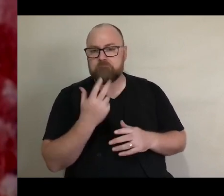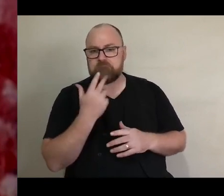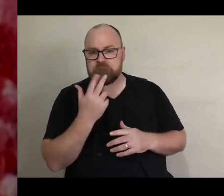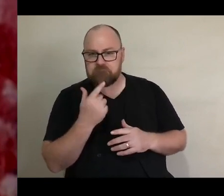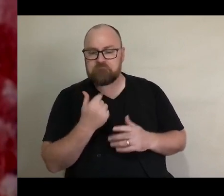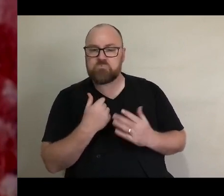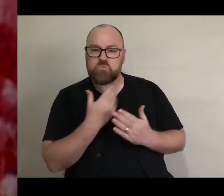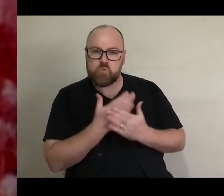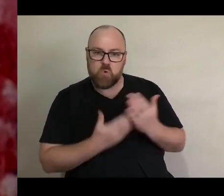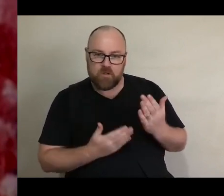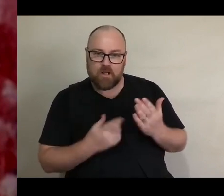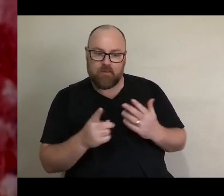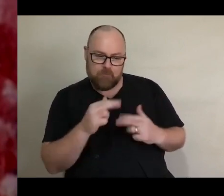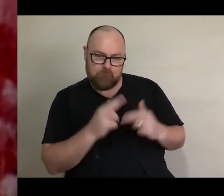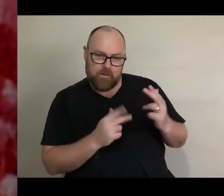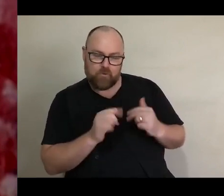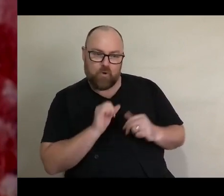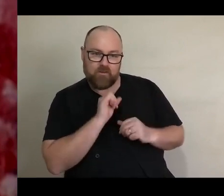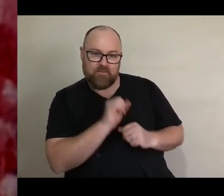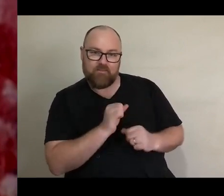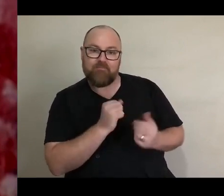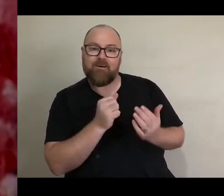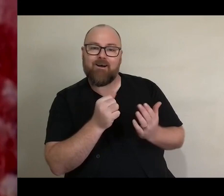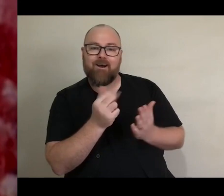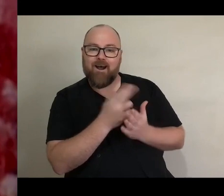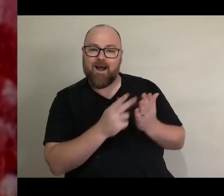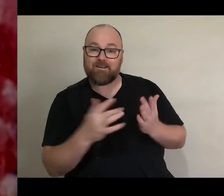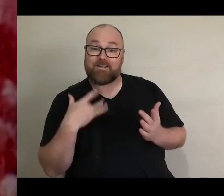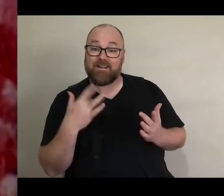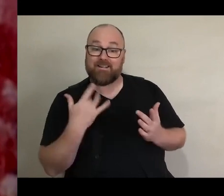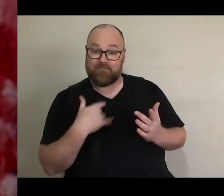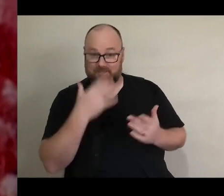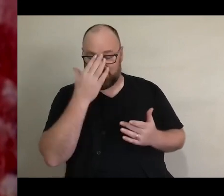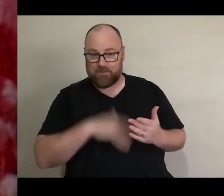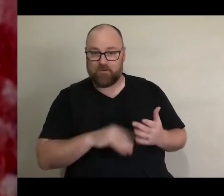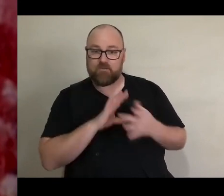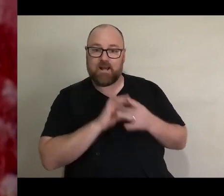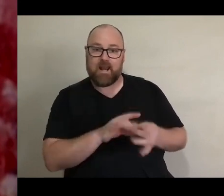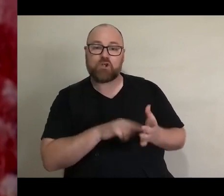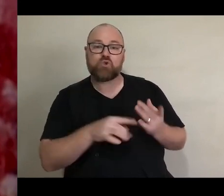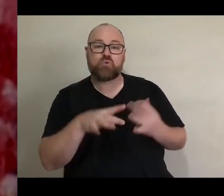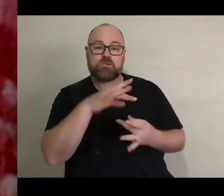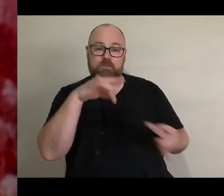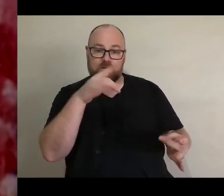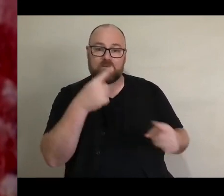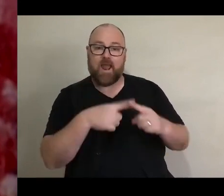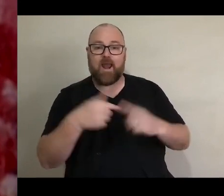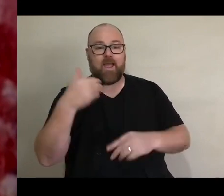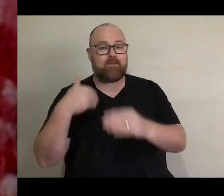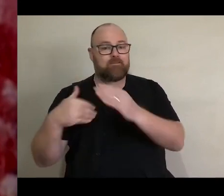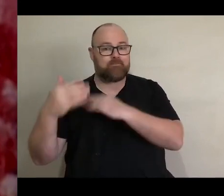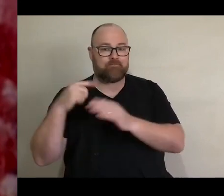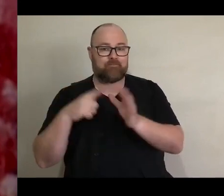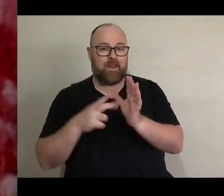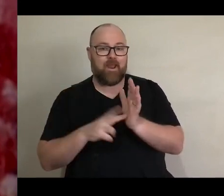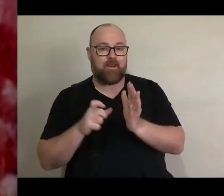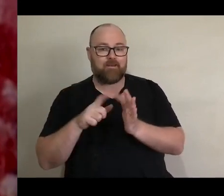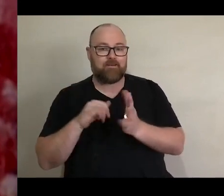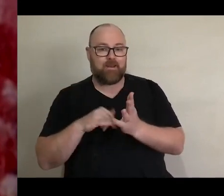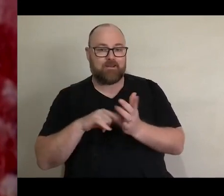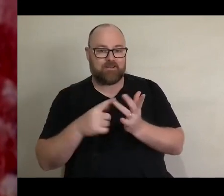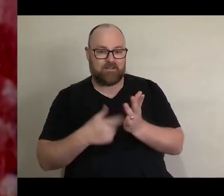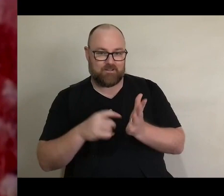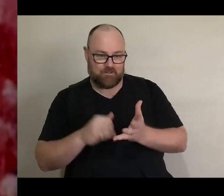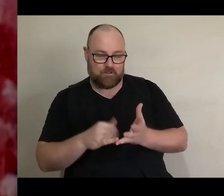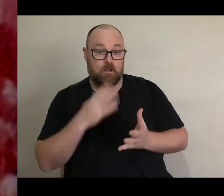upon the artist's lived experience of connection to spirits and ancestors. Once the video has finished, we